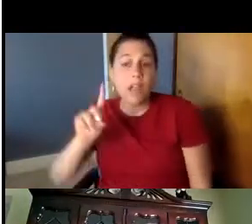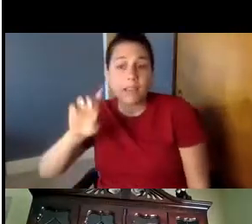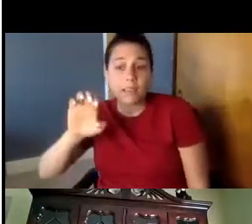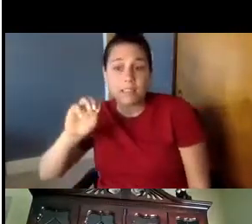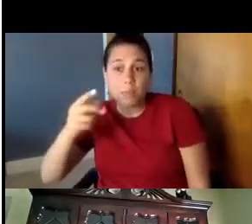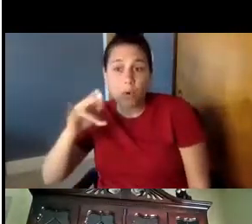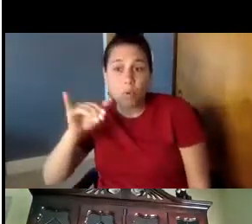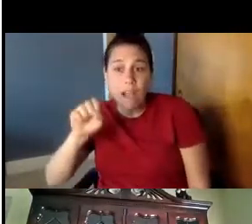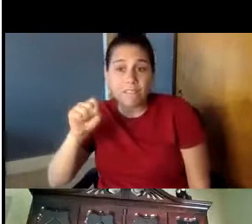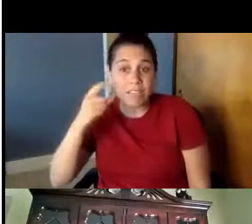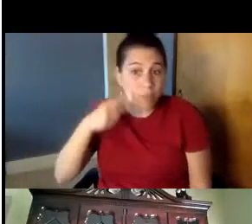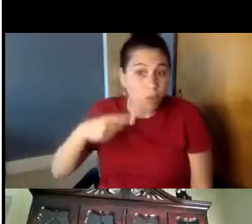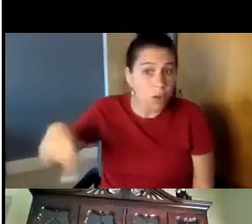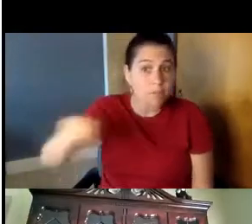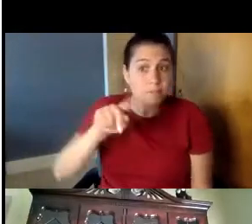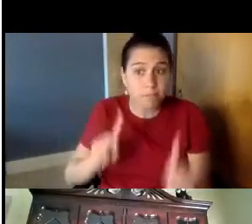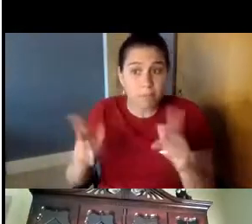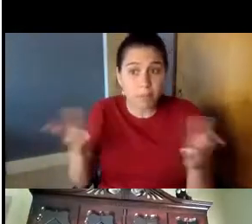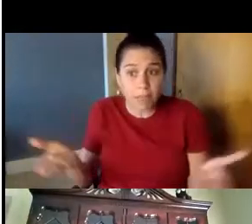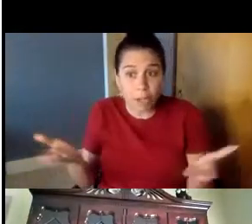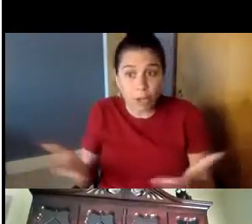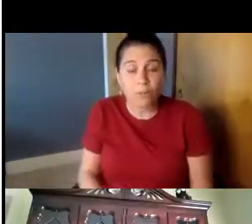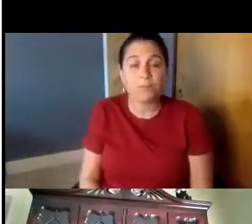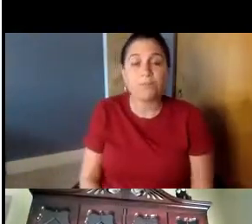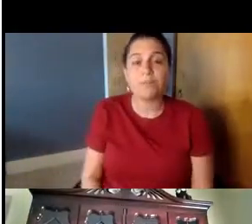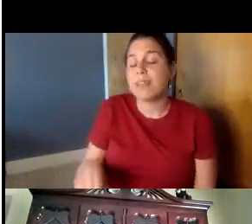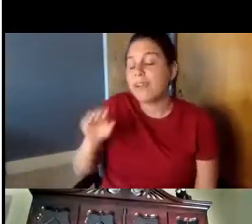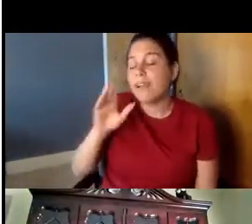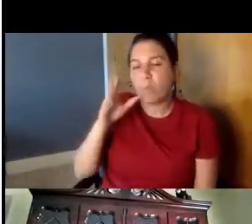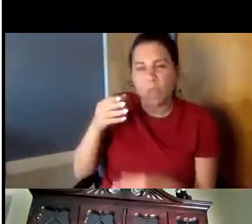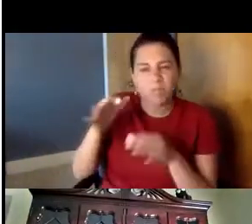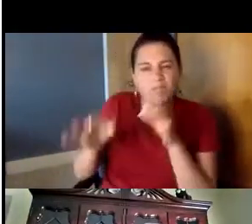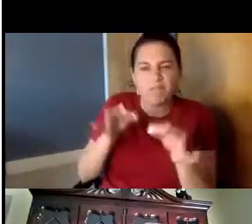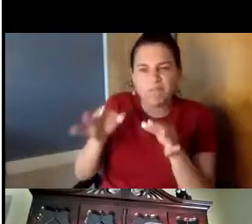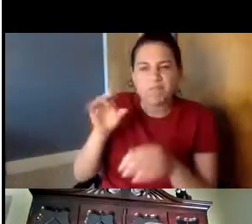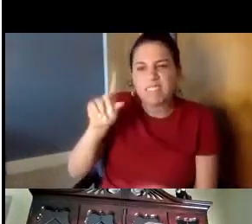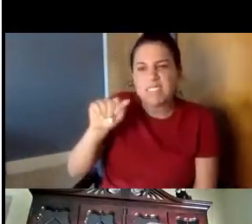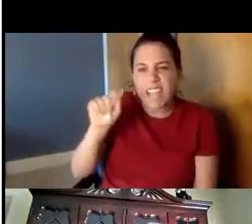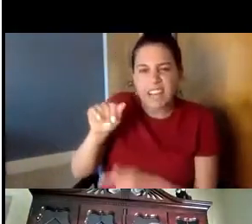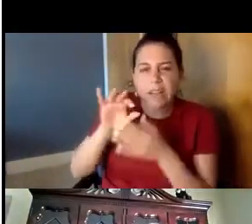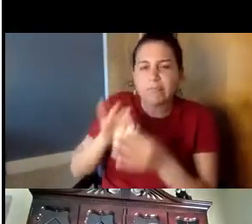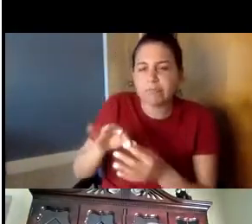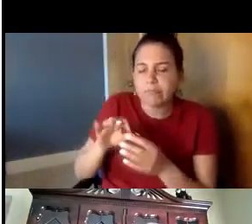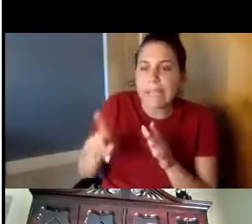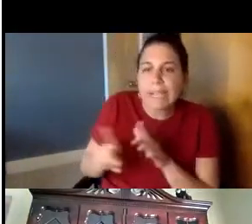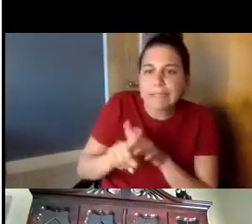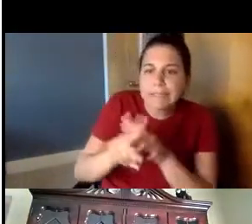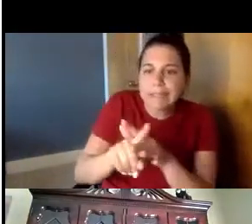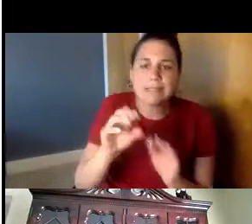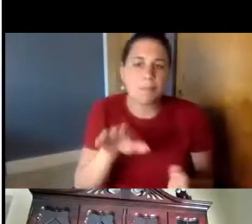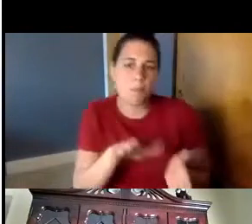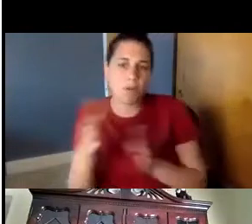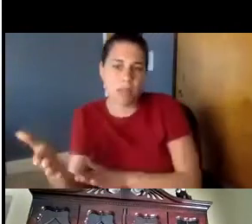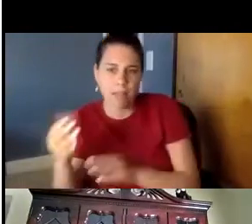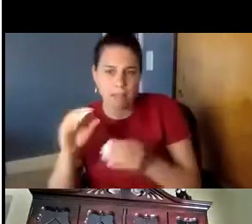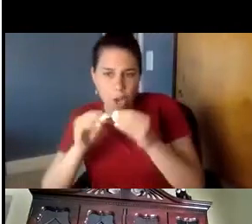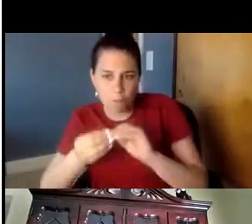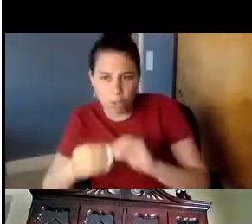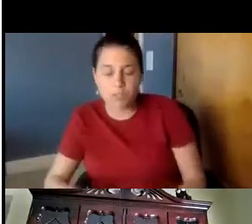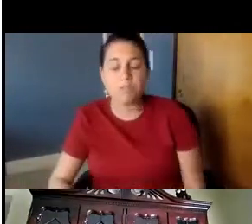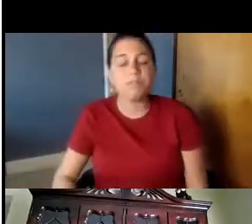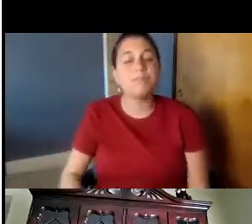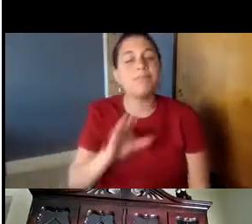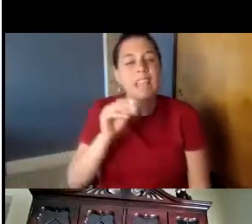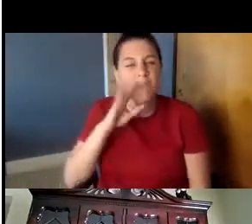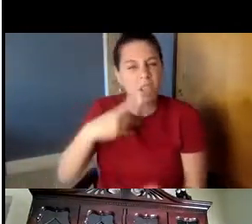are. I'll share some data on cancer incidence and mortality in a little more detail than what I just said. And then we'll talk about the why, the risk factors